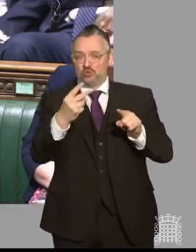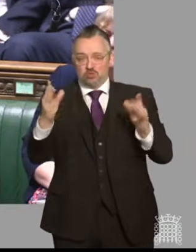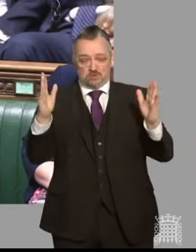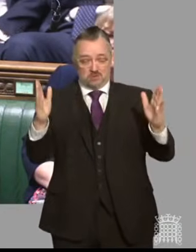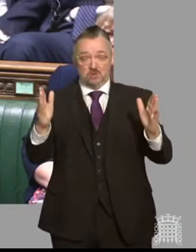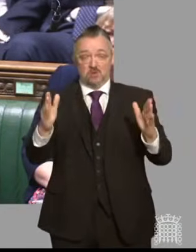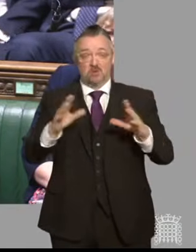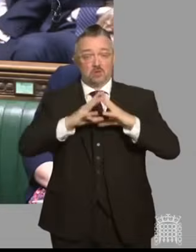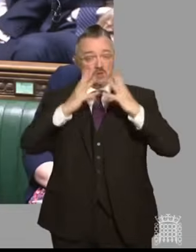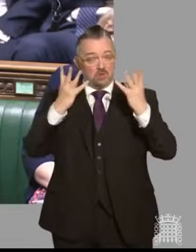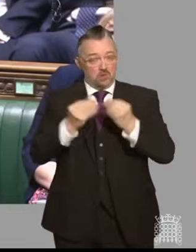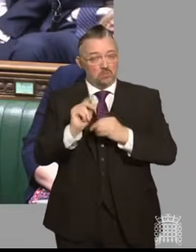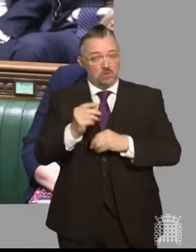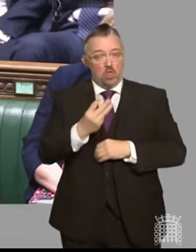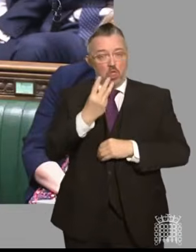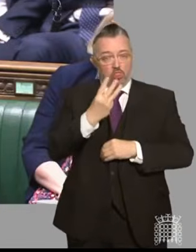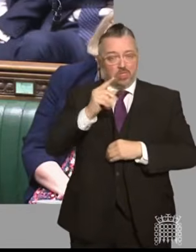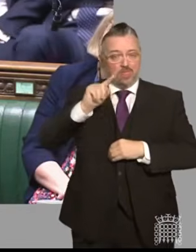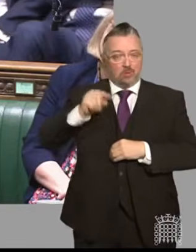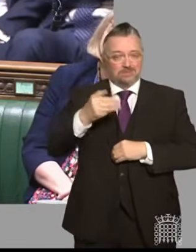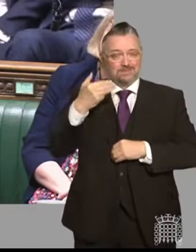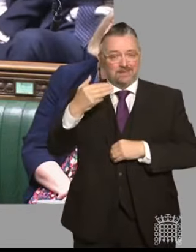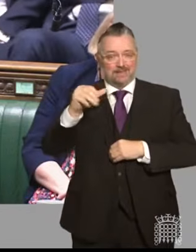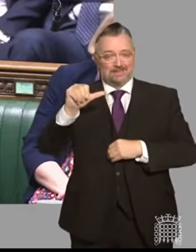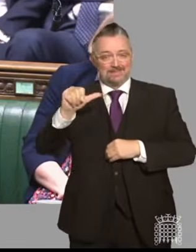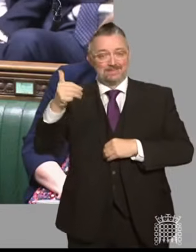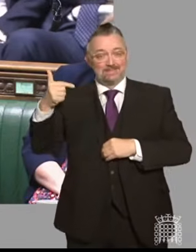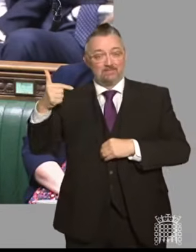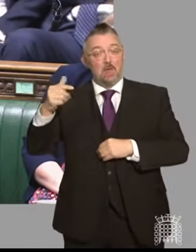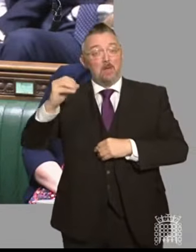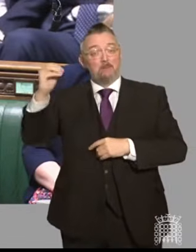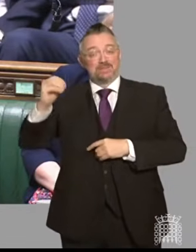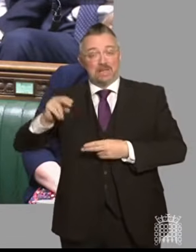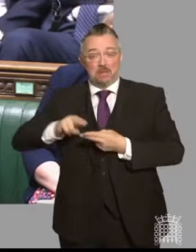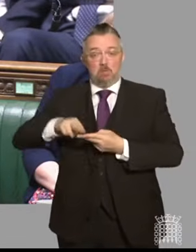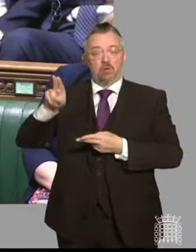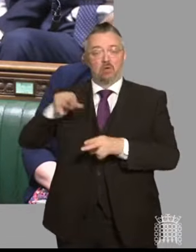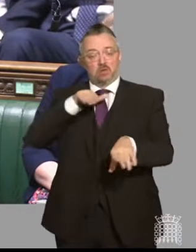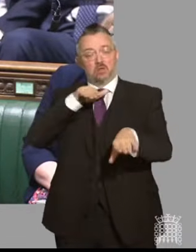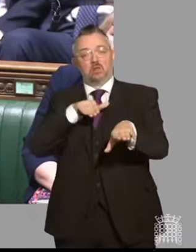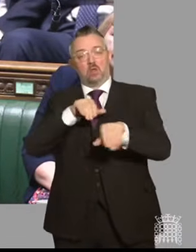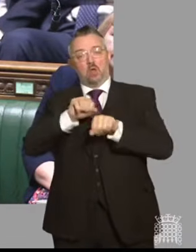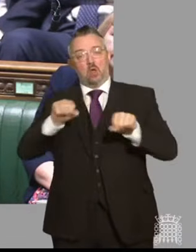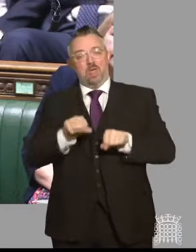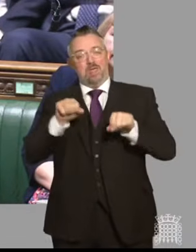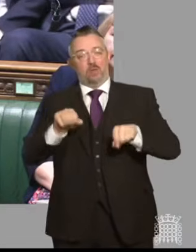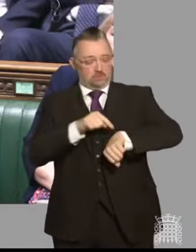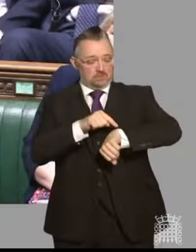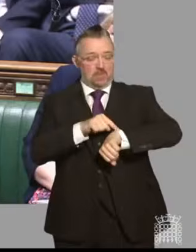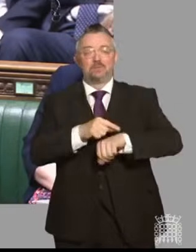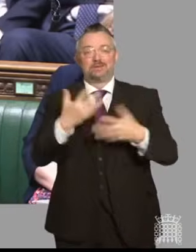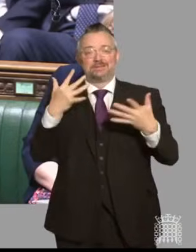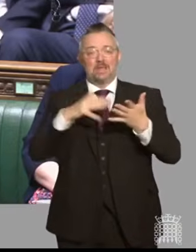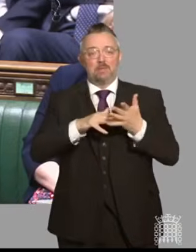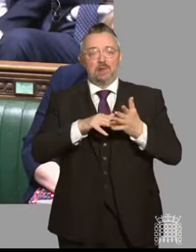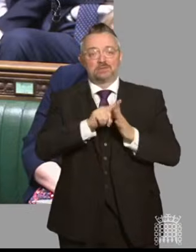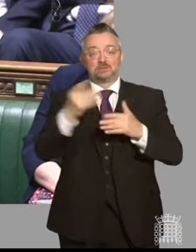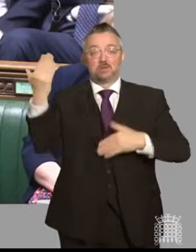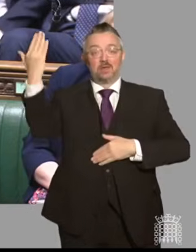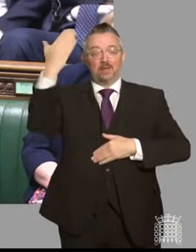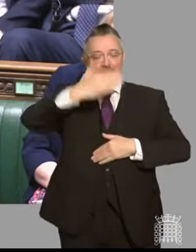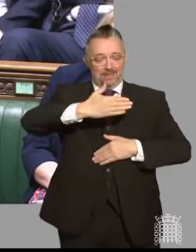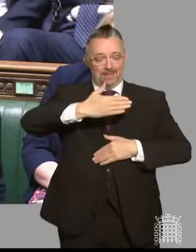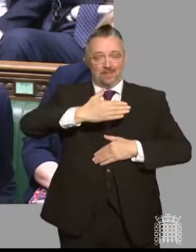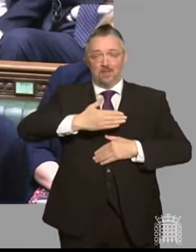3,967% increase of wait times over 10 minutes when the barriers go down. Does my right honourable friend agree with me this is unacceptable and Network Rail